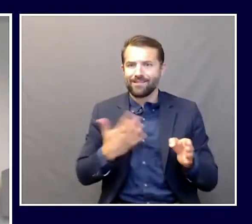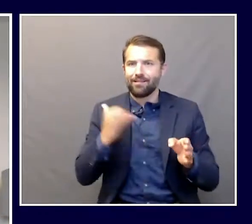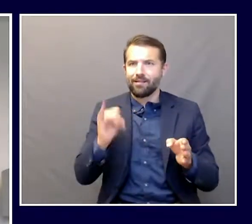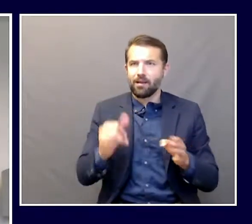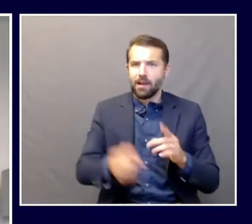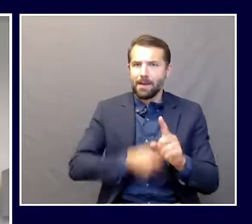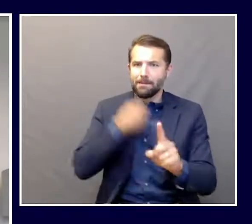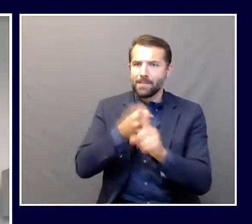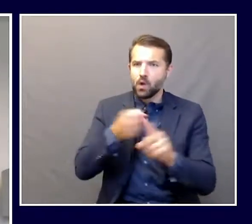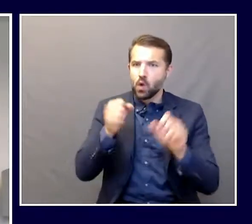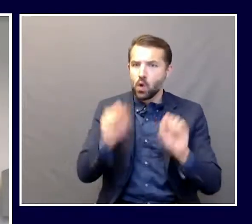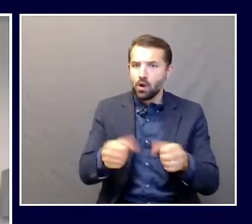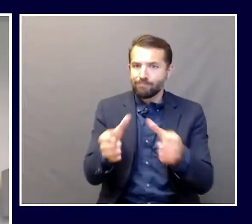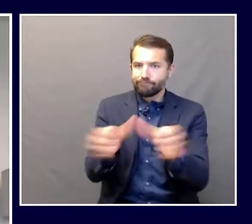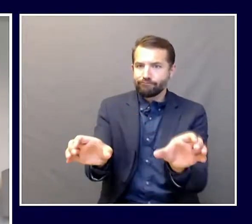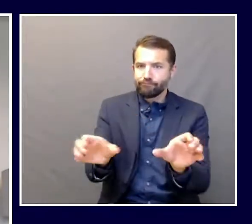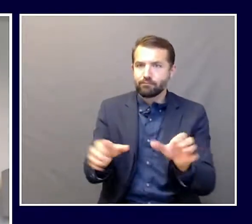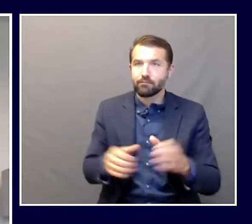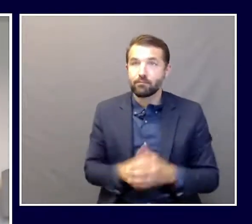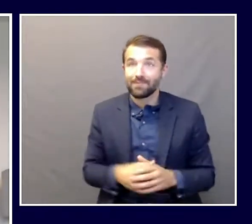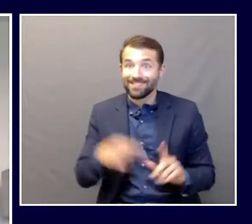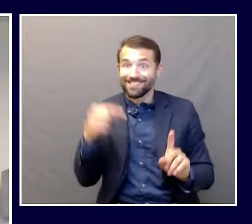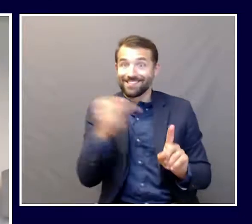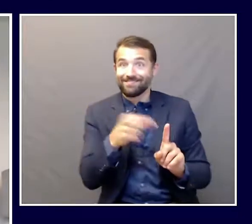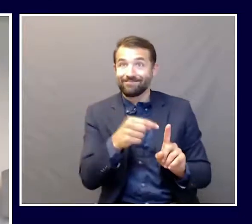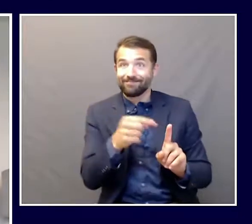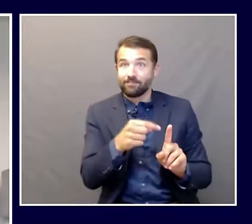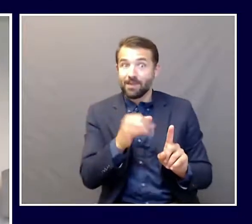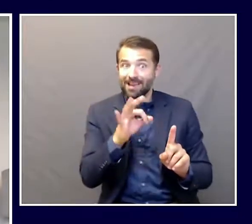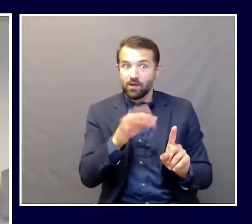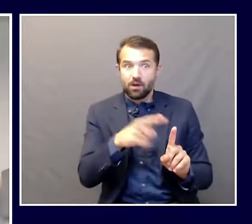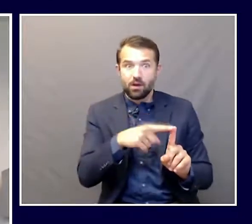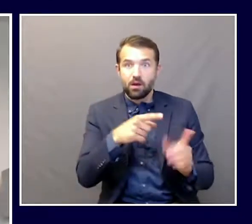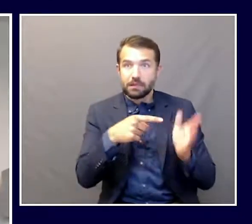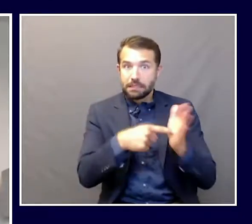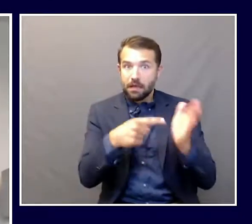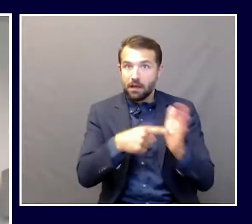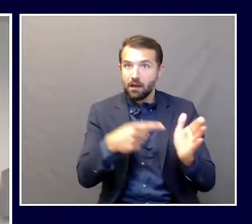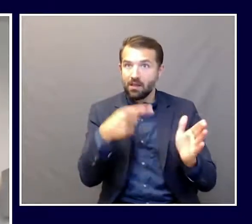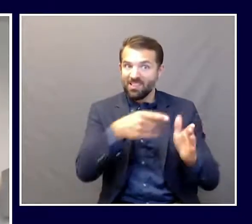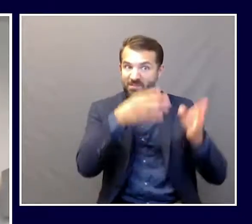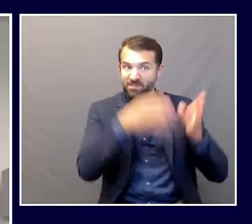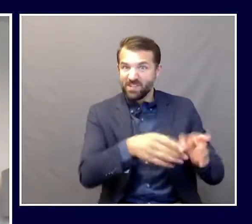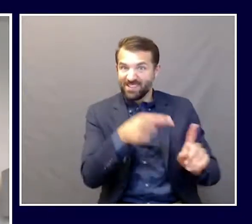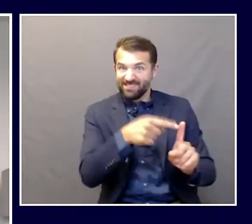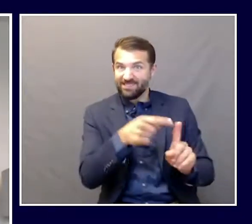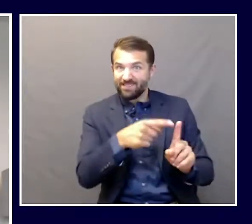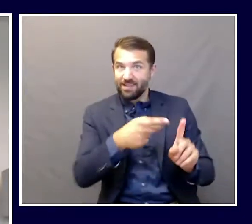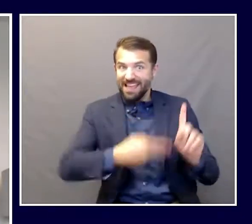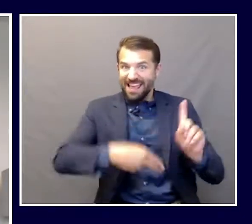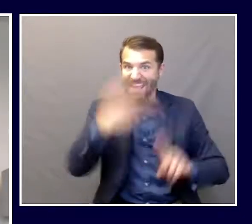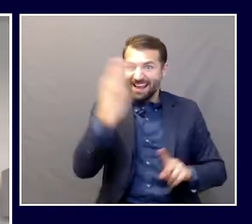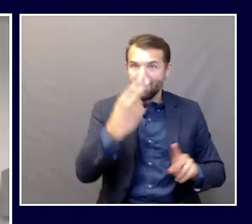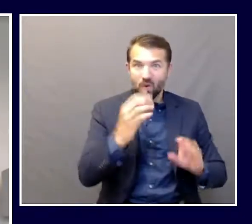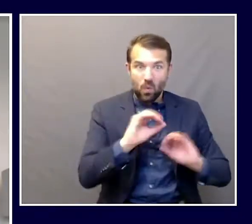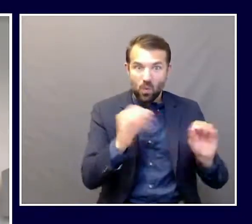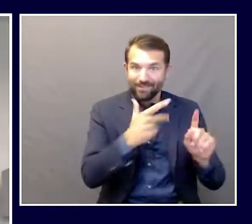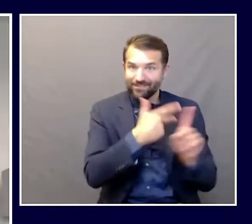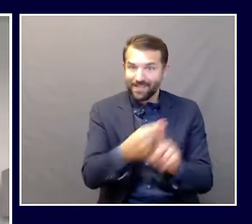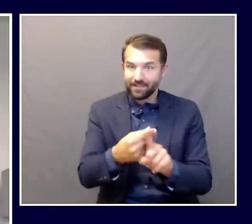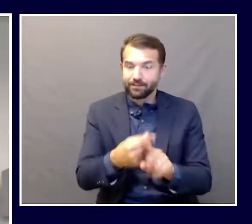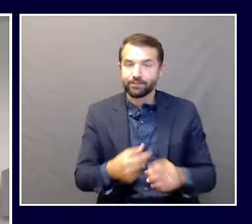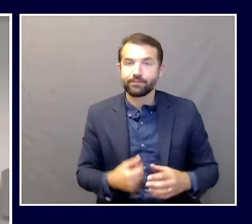do for hospitalizations, as you know, Amy, we report those about once a week. And what we've seen since we've collected those